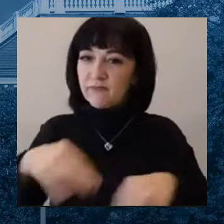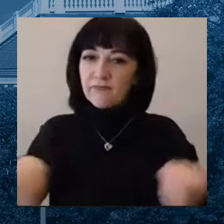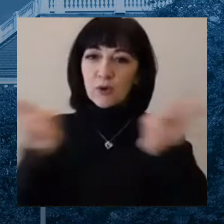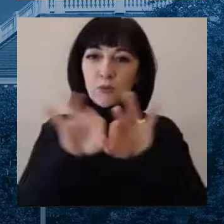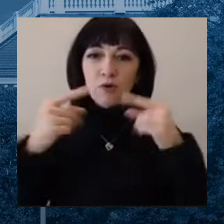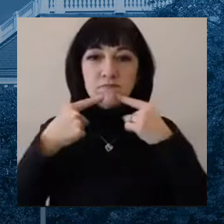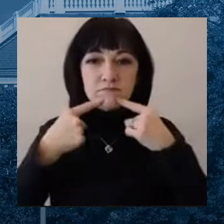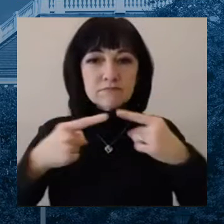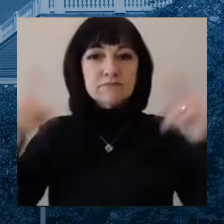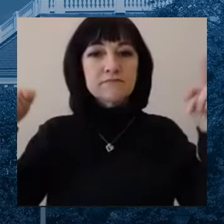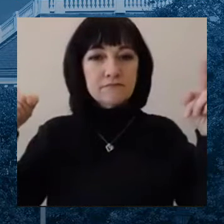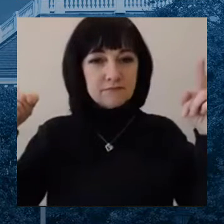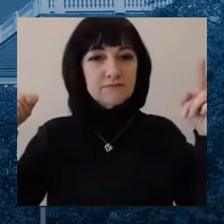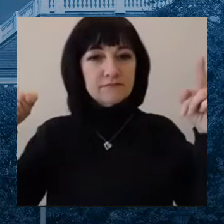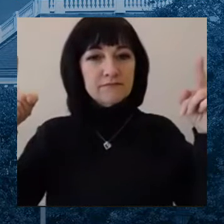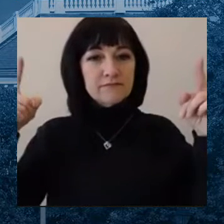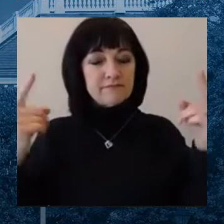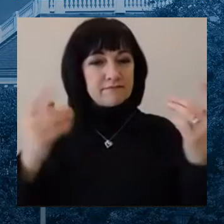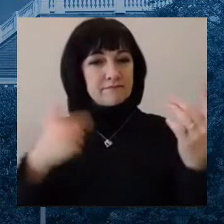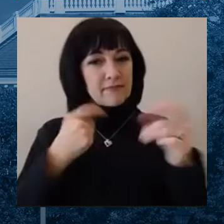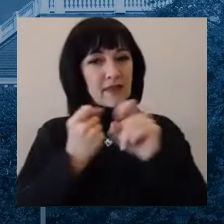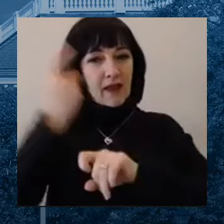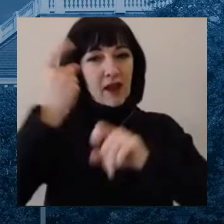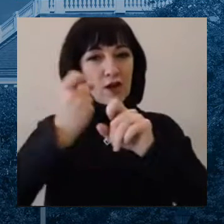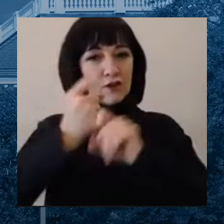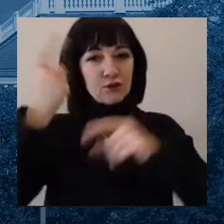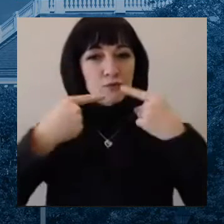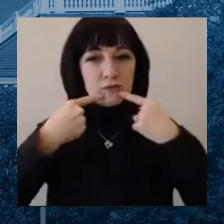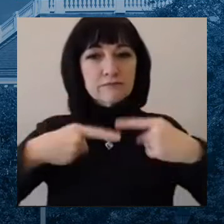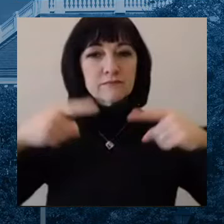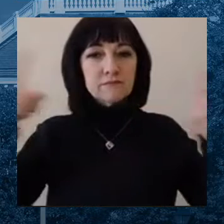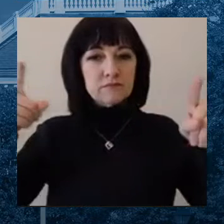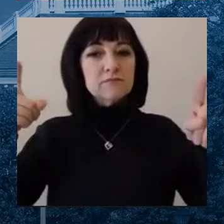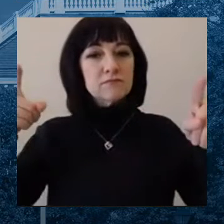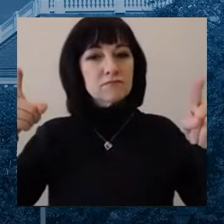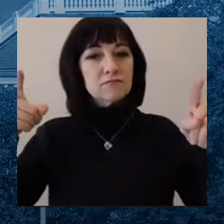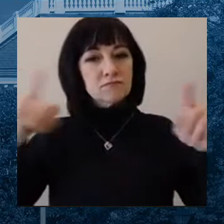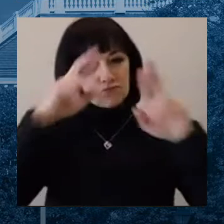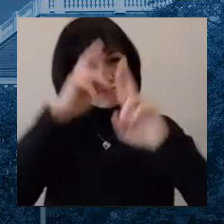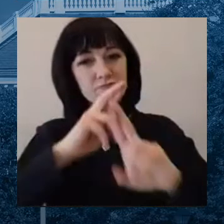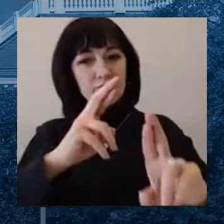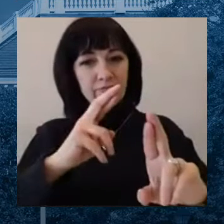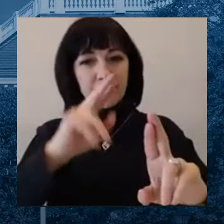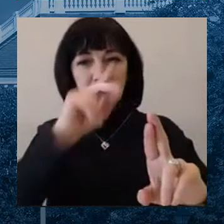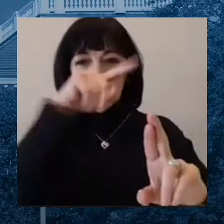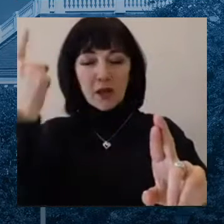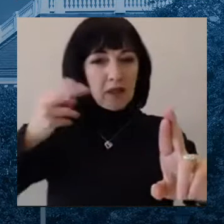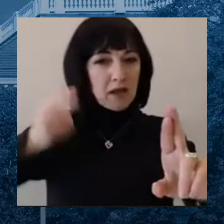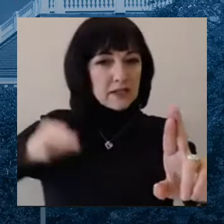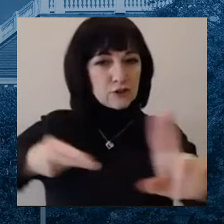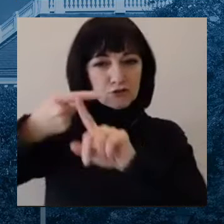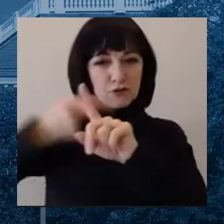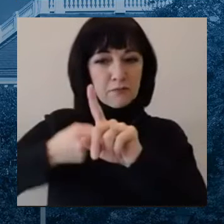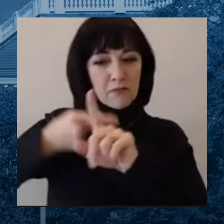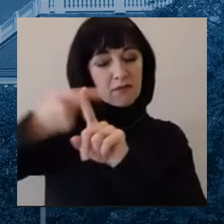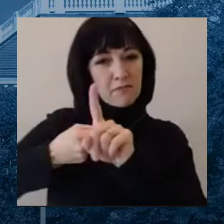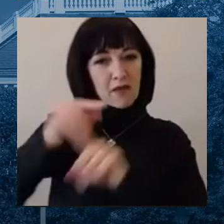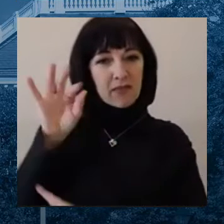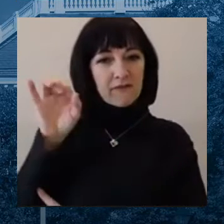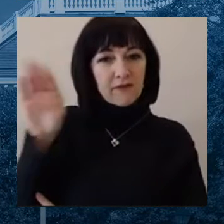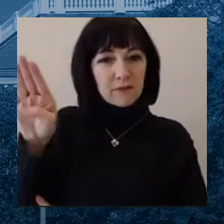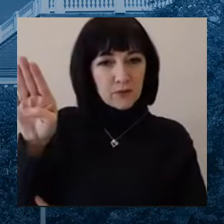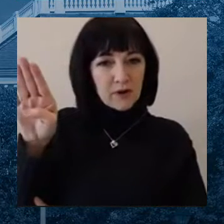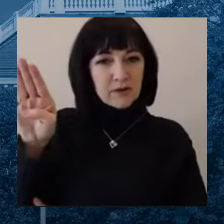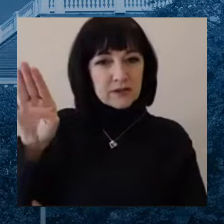declaration. It's our annual proclamation and observance of Black History Month, the month of February. We